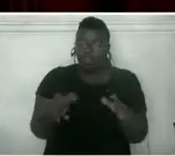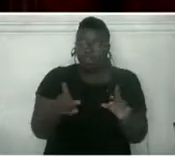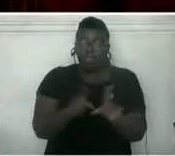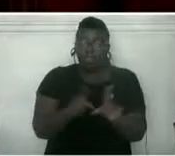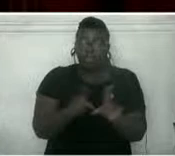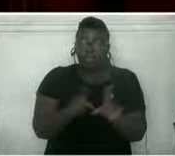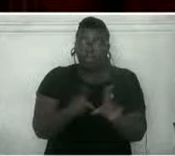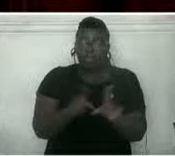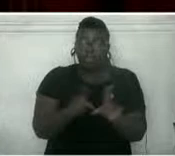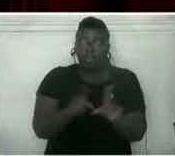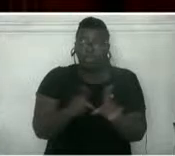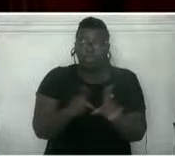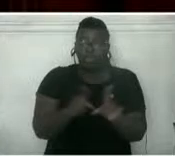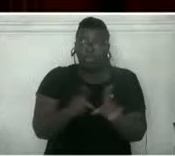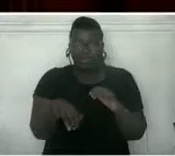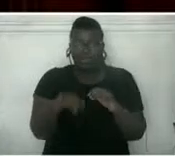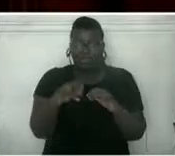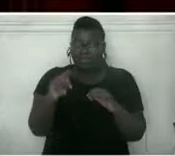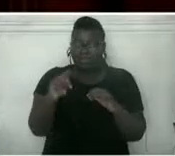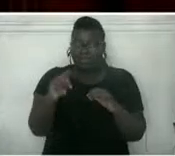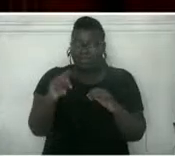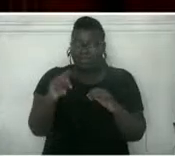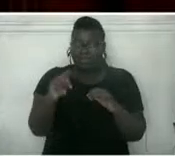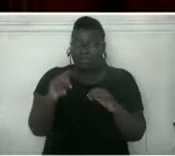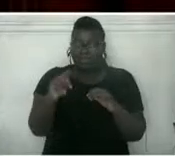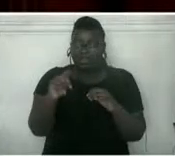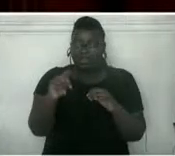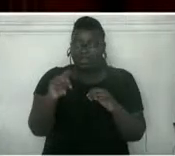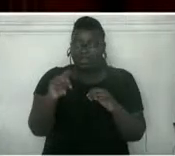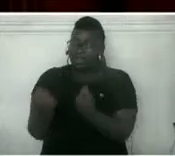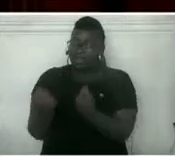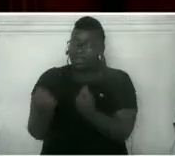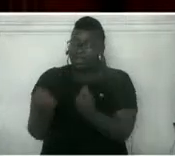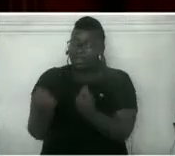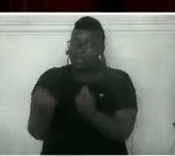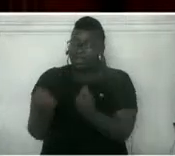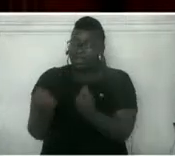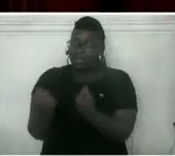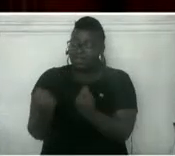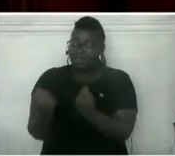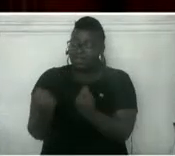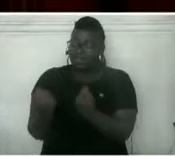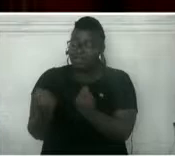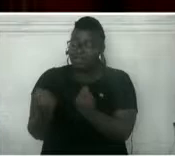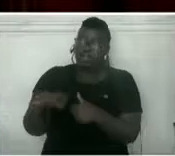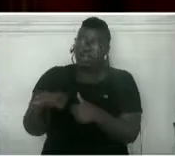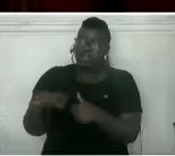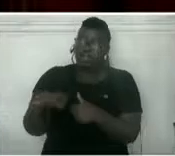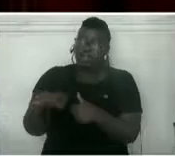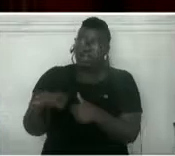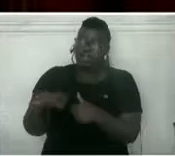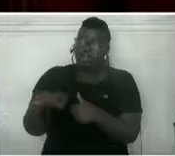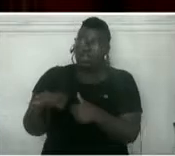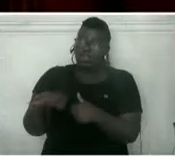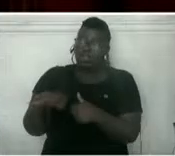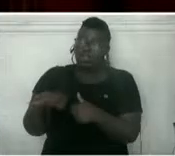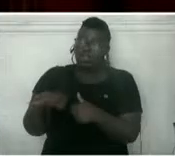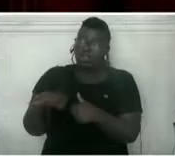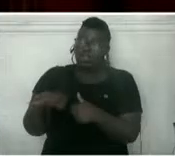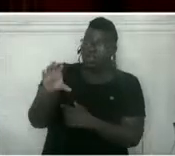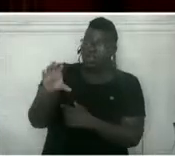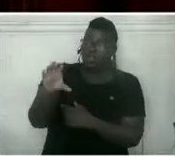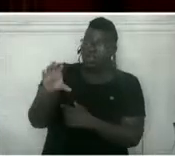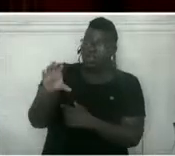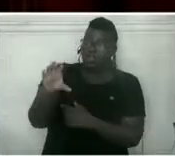an interdepartmental task team made up of senior officials from Premier's Office, COGTA, and